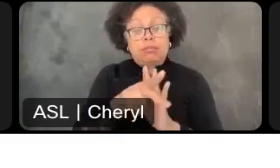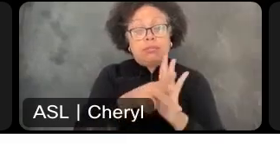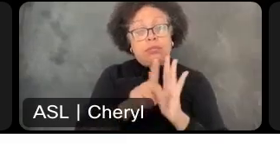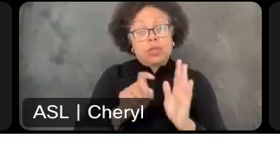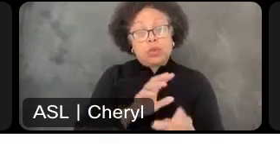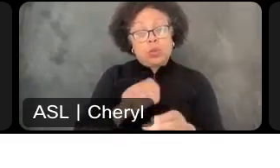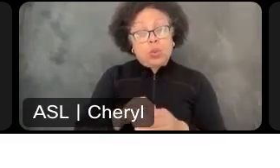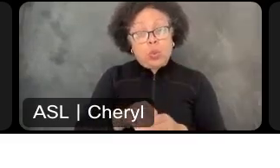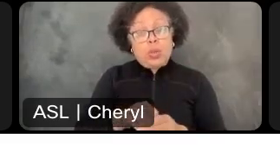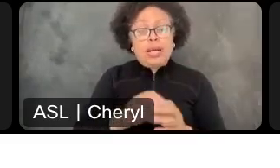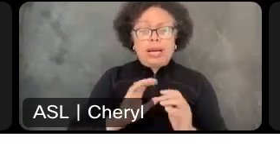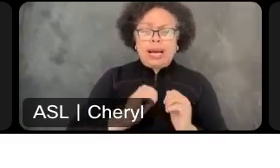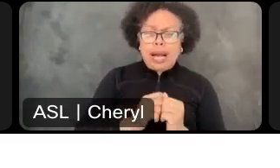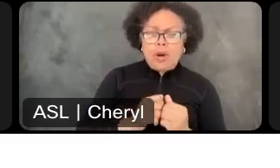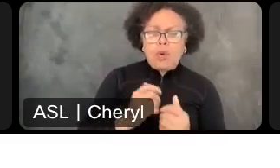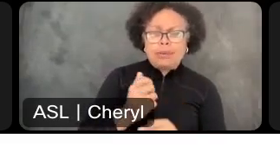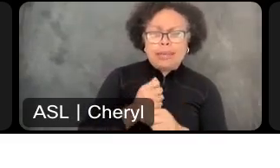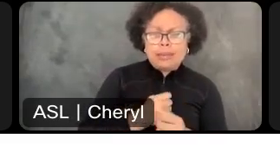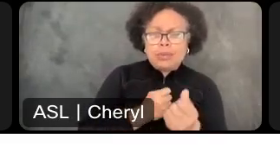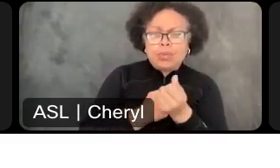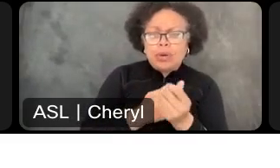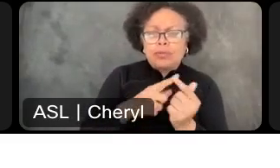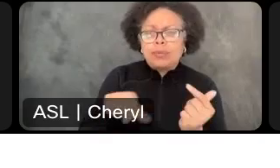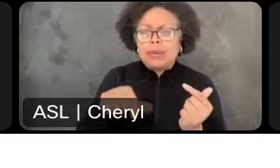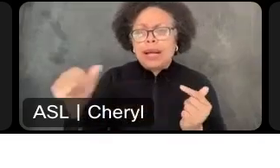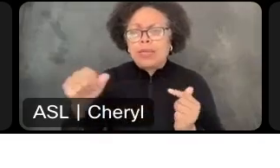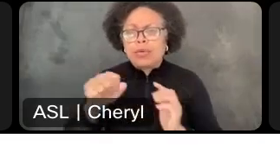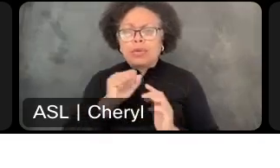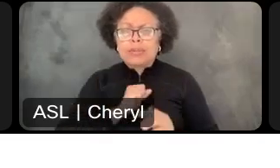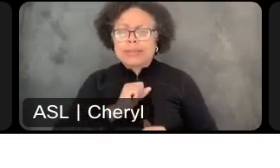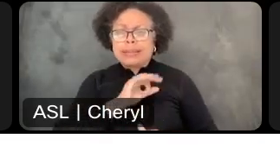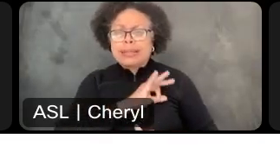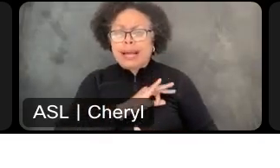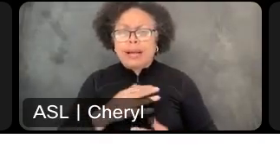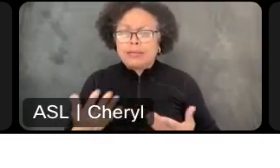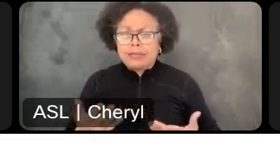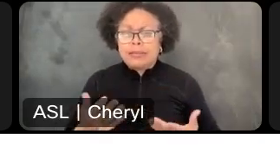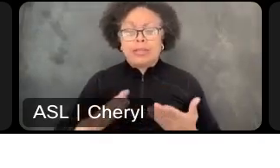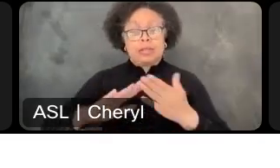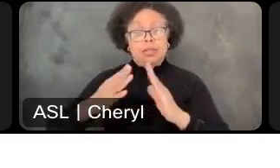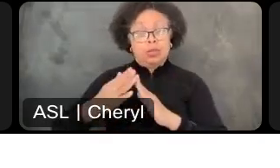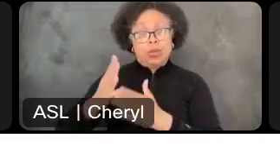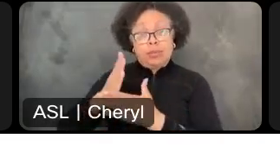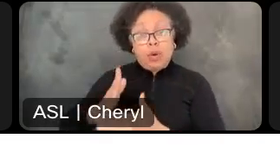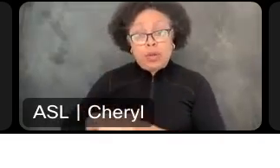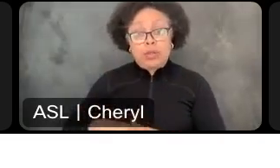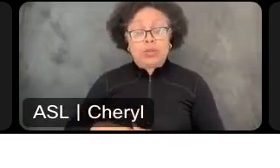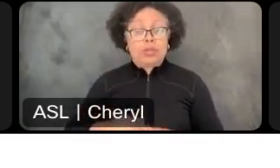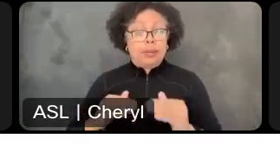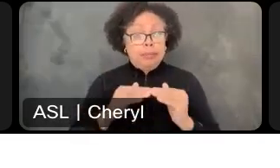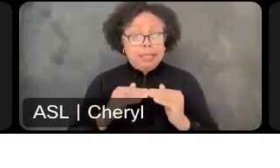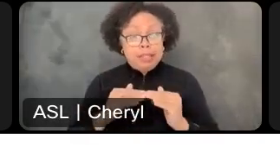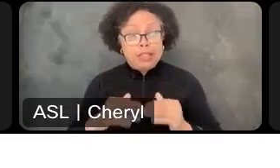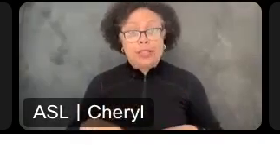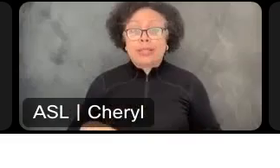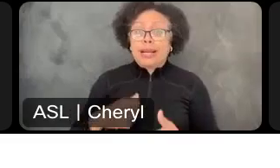include how to get support from other staff members, community partners, peers, helplines, or